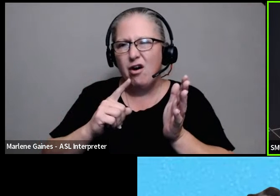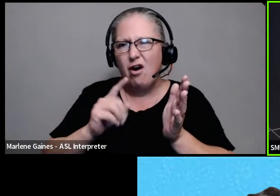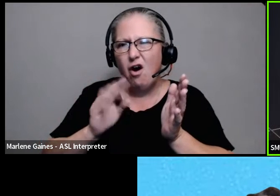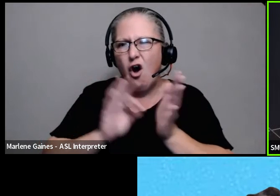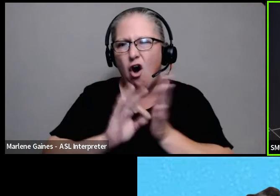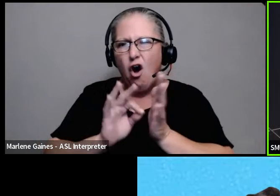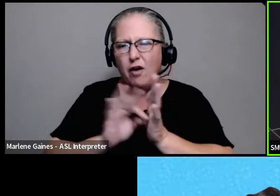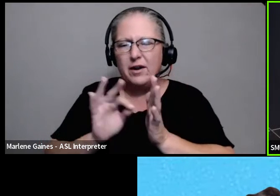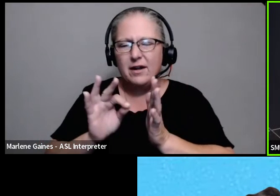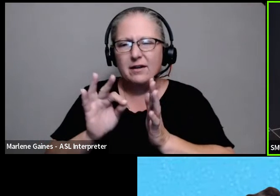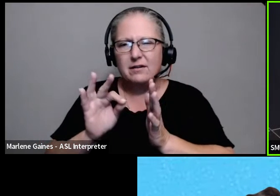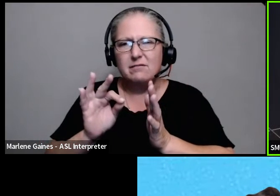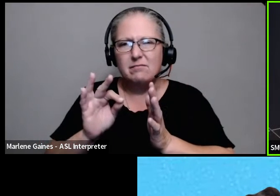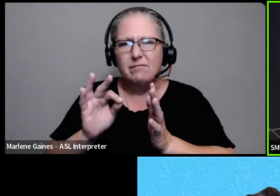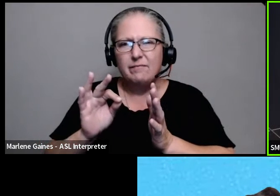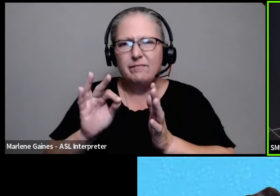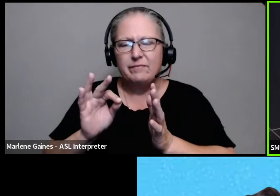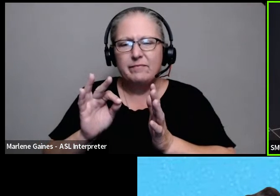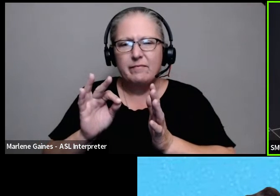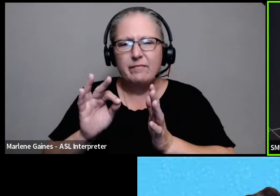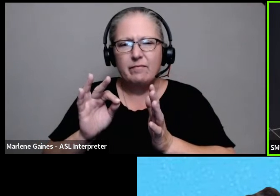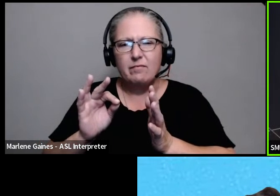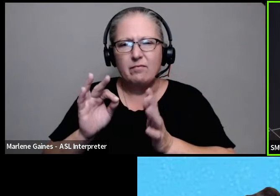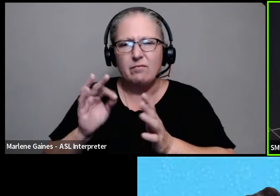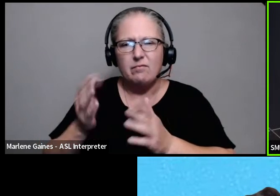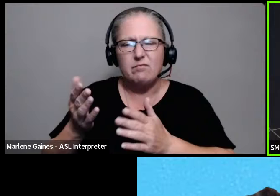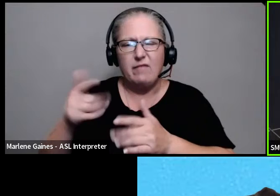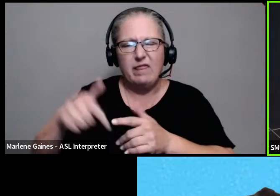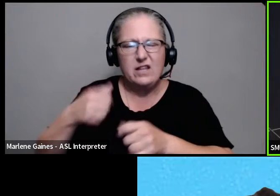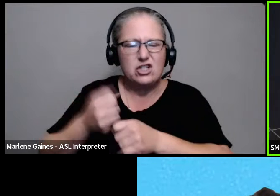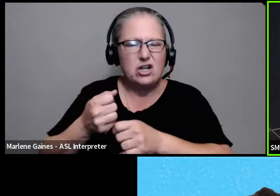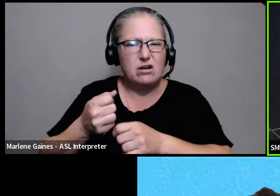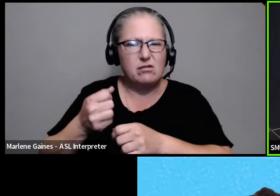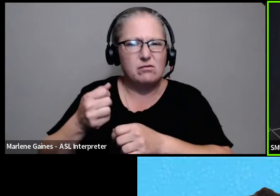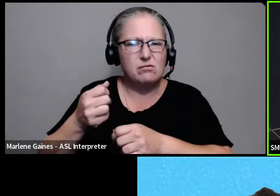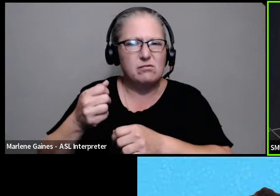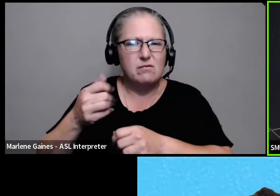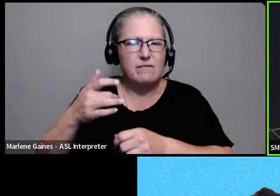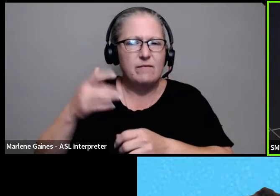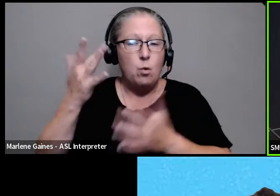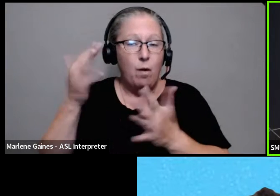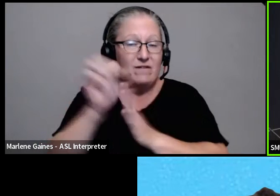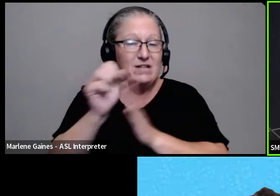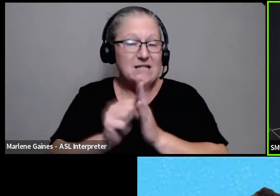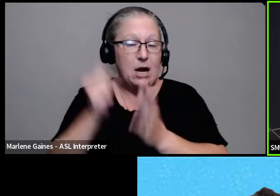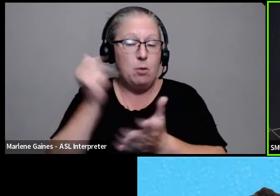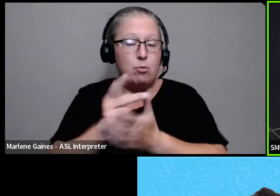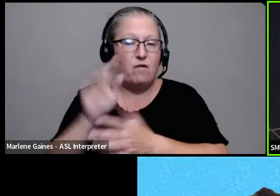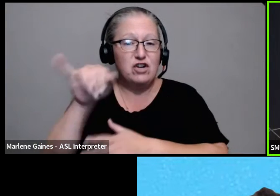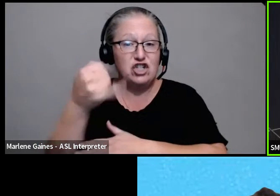year. Last year, we were waiting on the state to approve J13